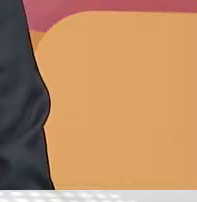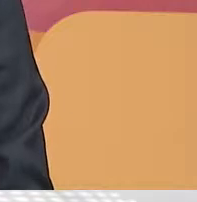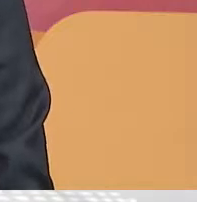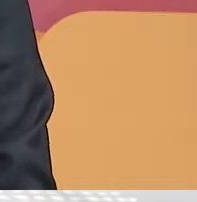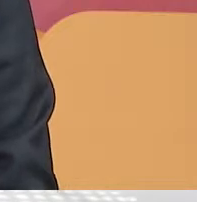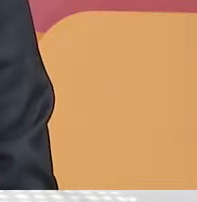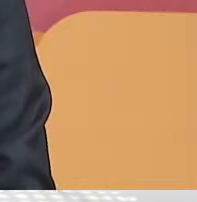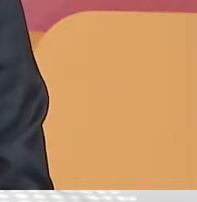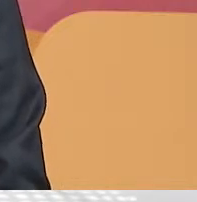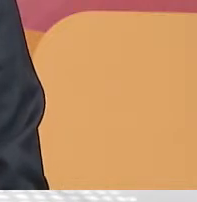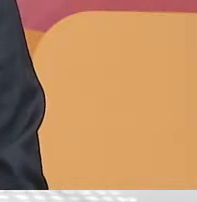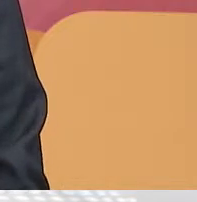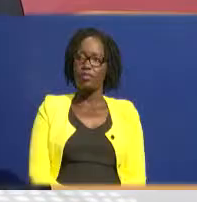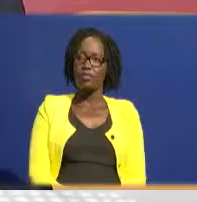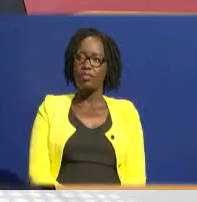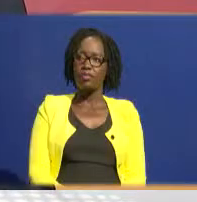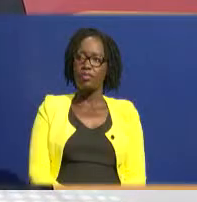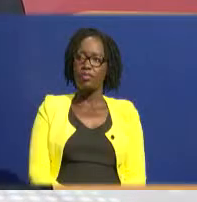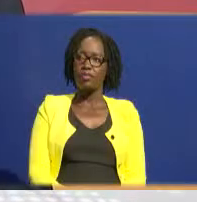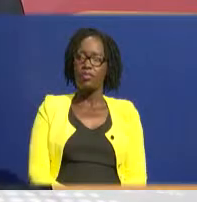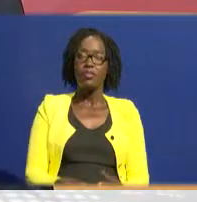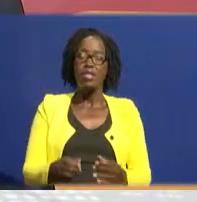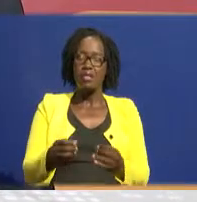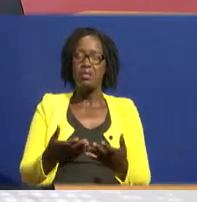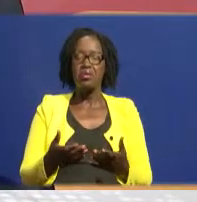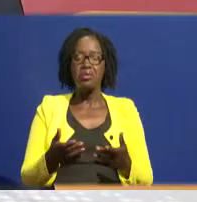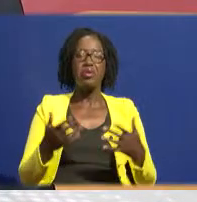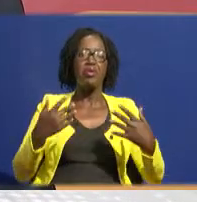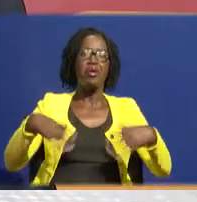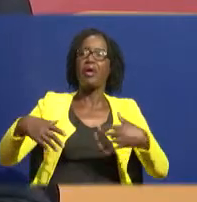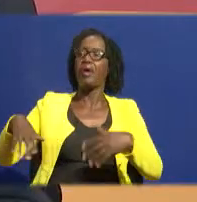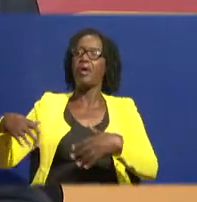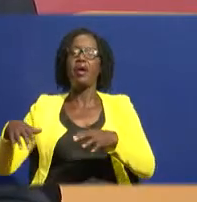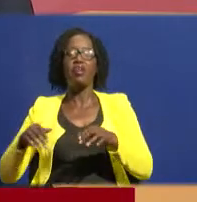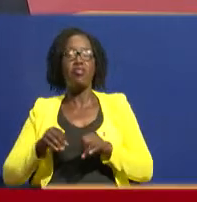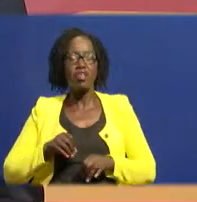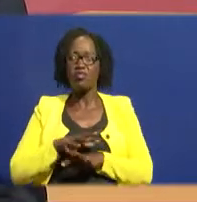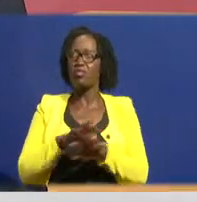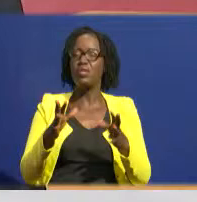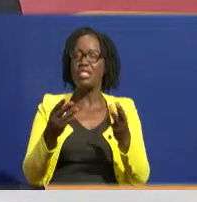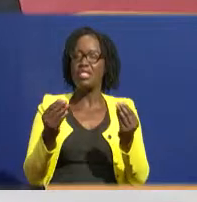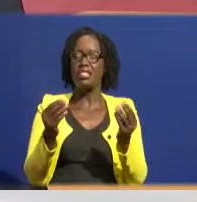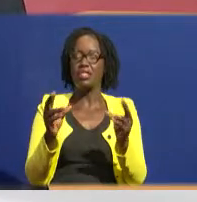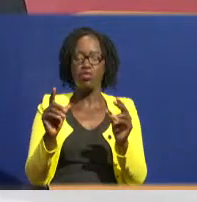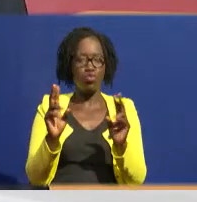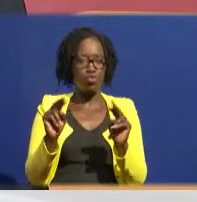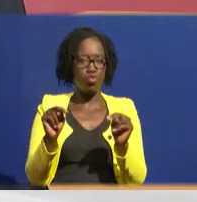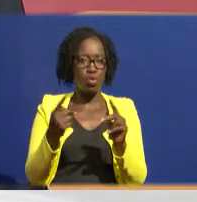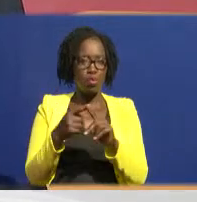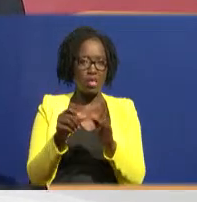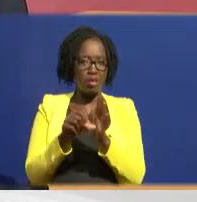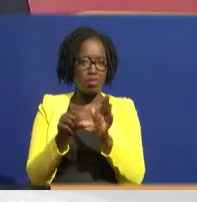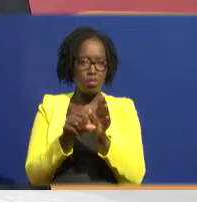do so that we don't be hung around to get influence. But the problem which is affecting the whole country or the